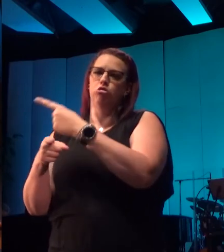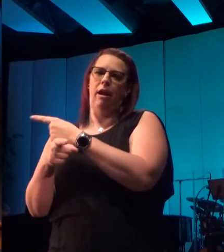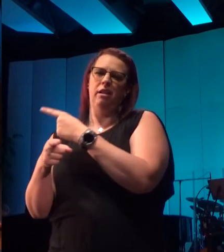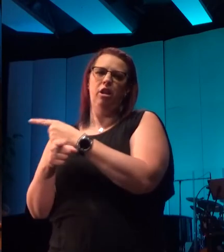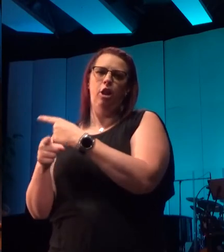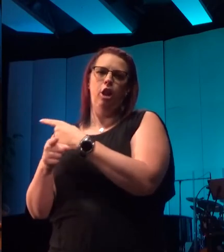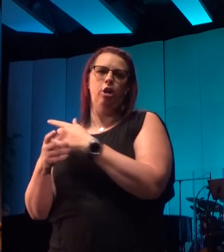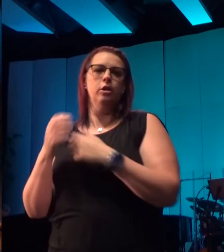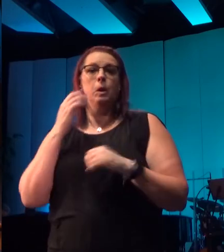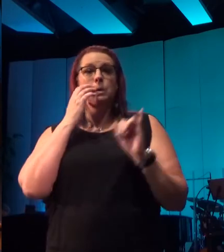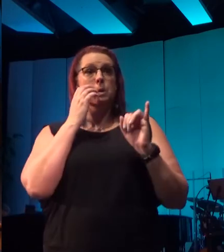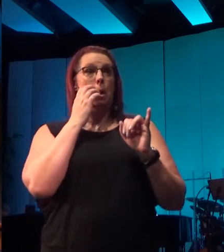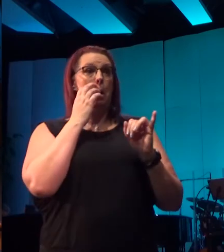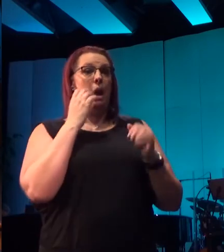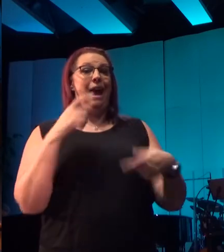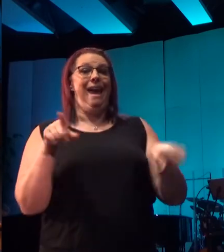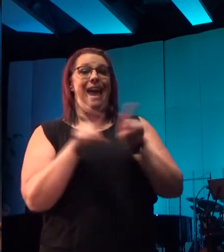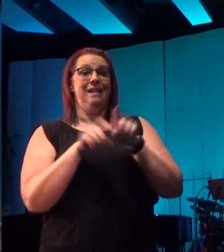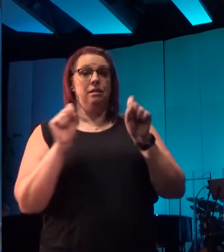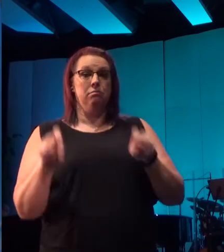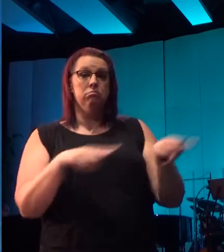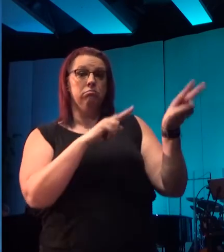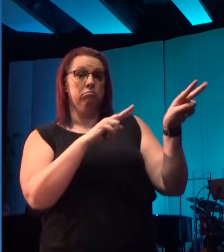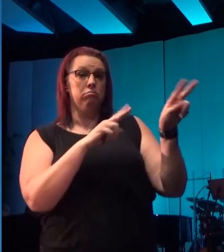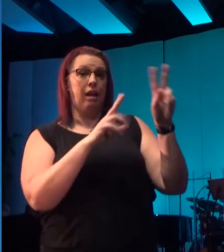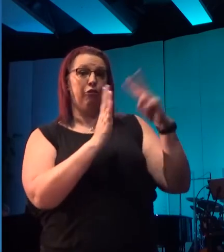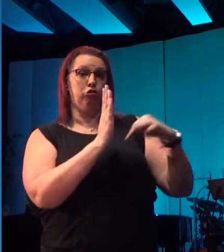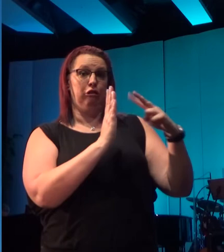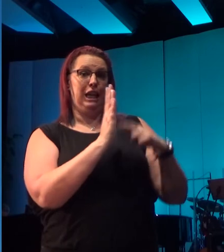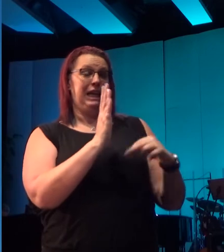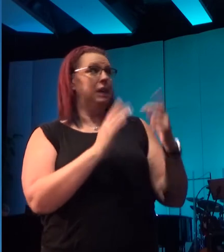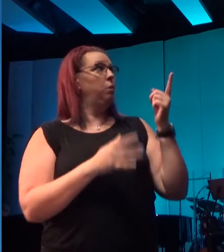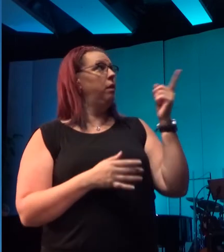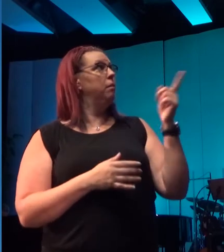just very lovingly declare this with me.